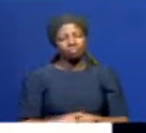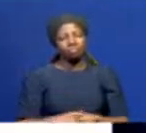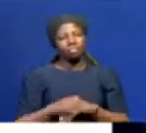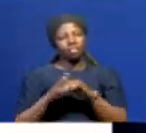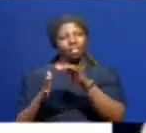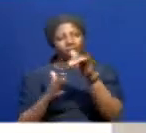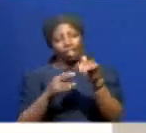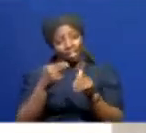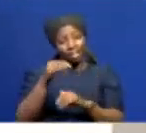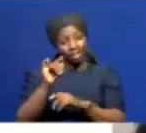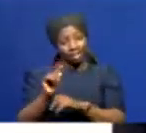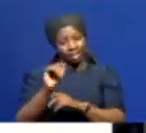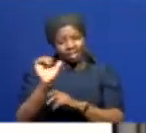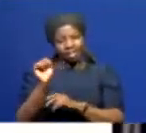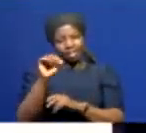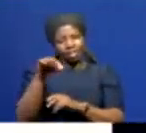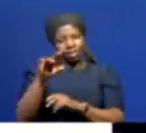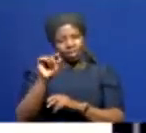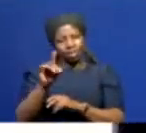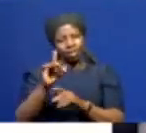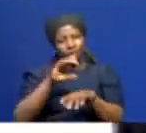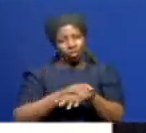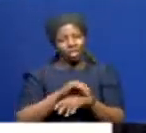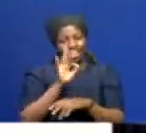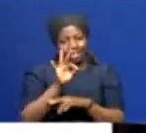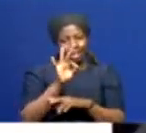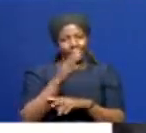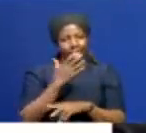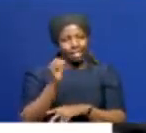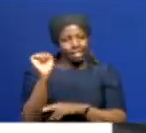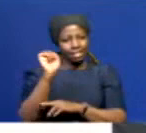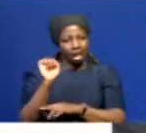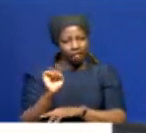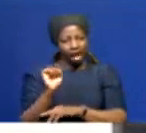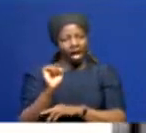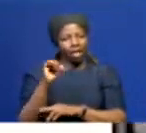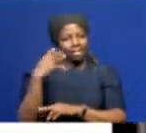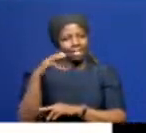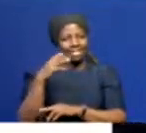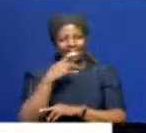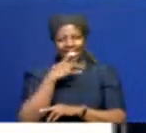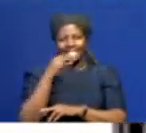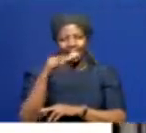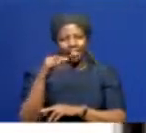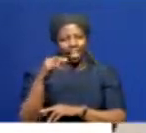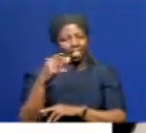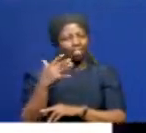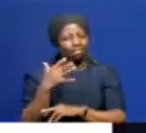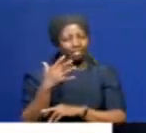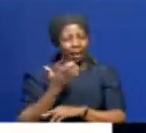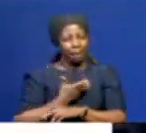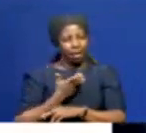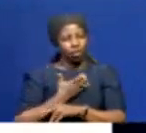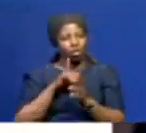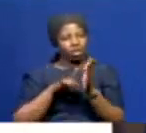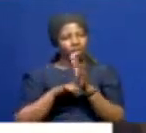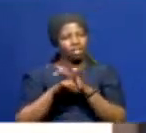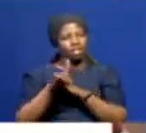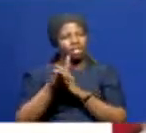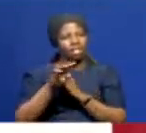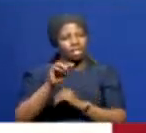Heat Squad bagged 3 silver medals in the previous edition of the Africa Boxing Championship held in Maputo, Mozambique.